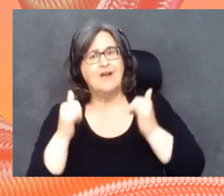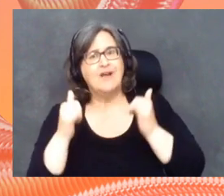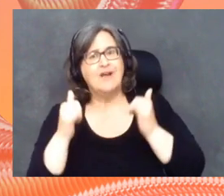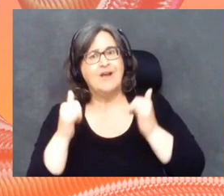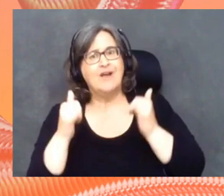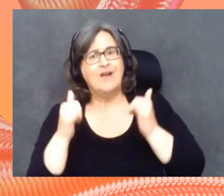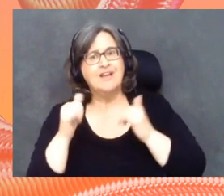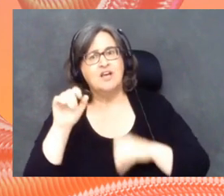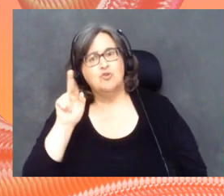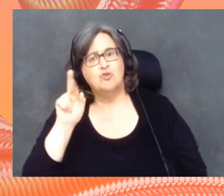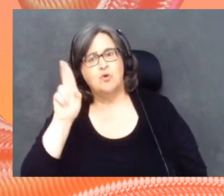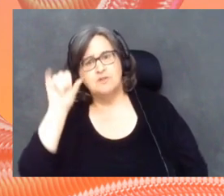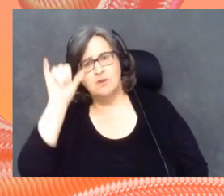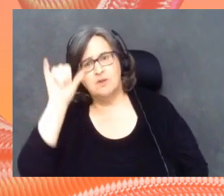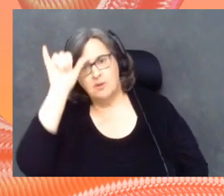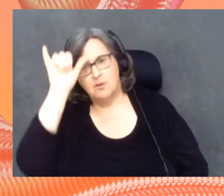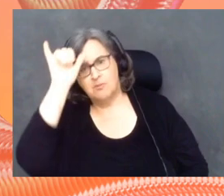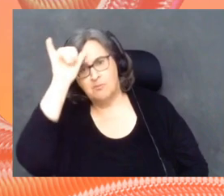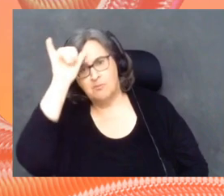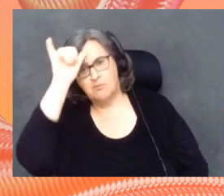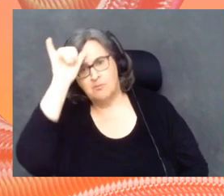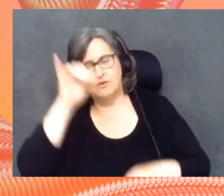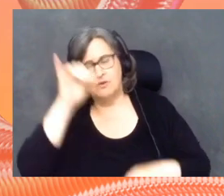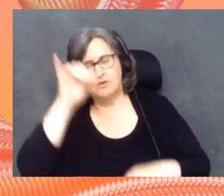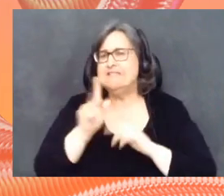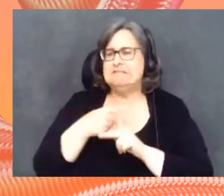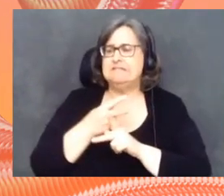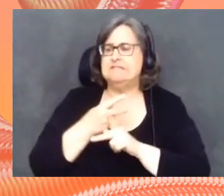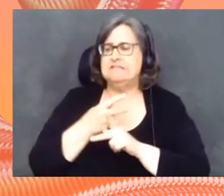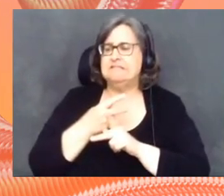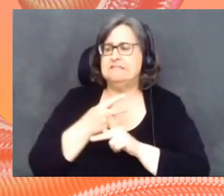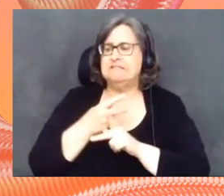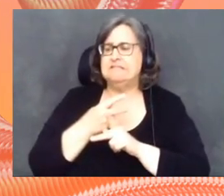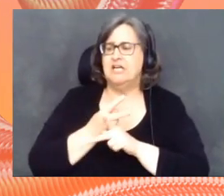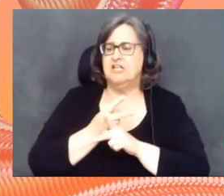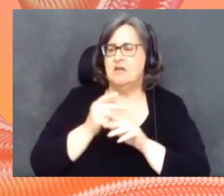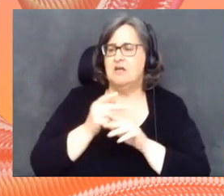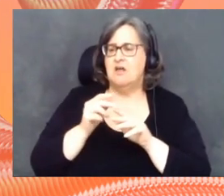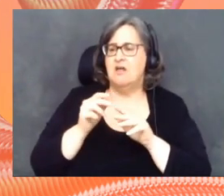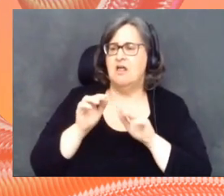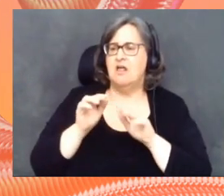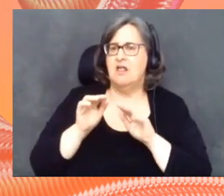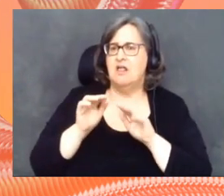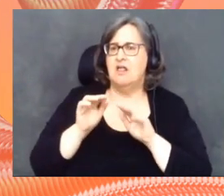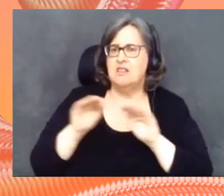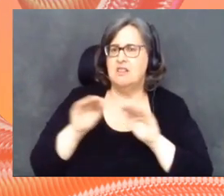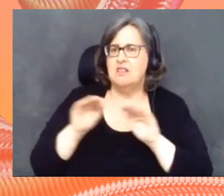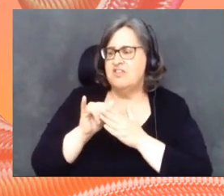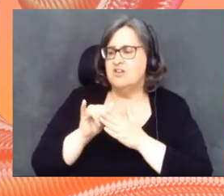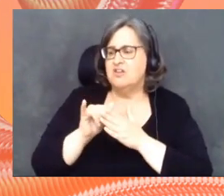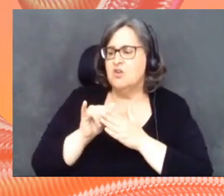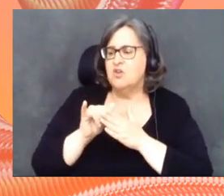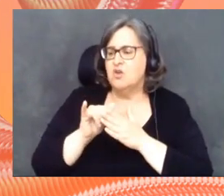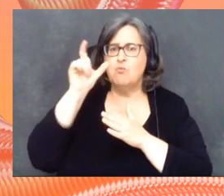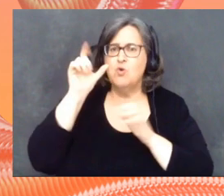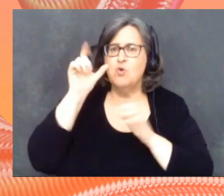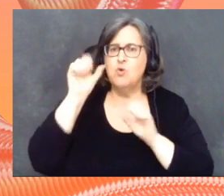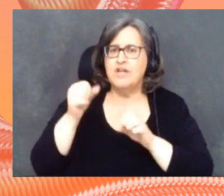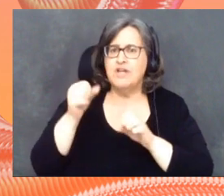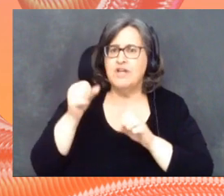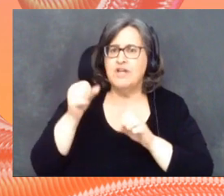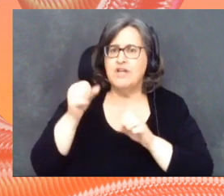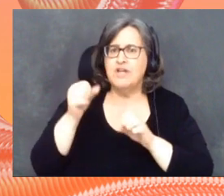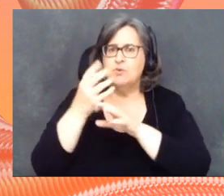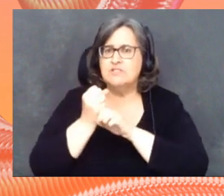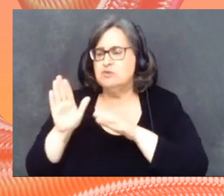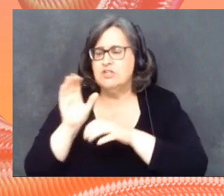exalted. Excellent. So there's a kind of level of fame that the moon can receive from being really good at its job. And